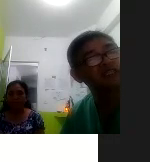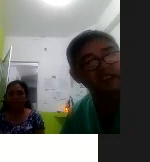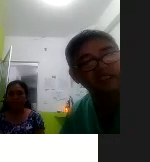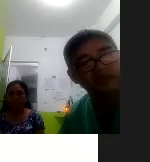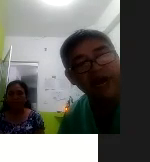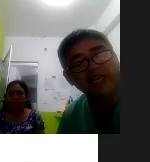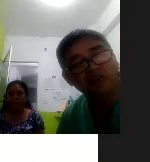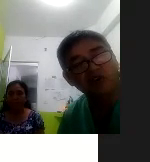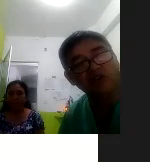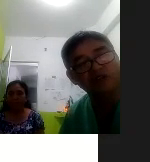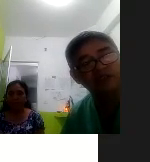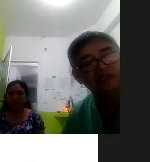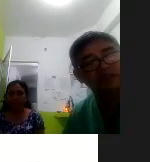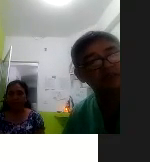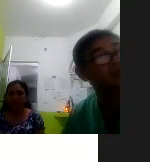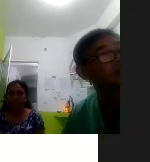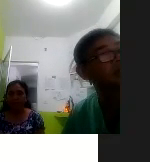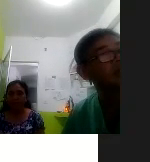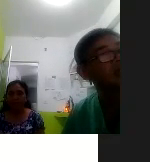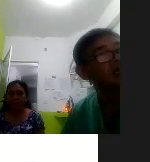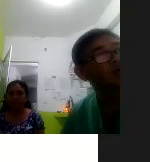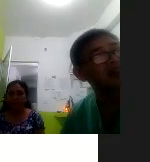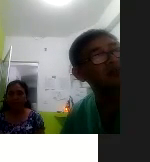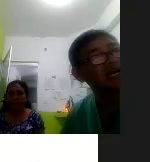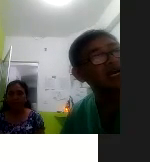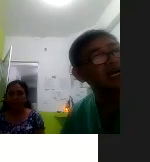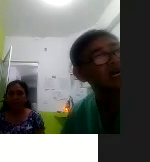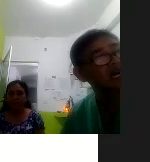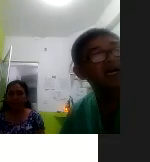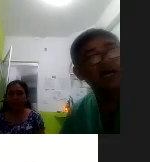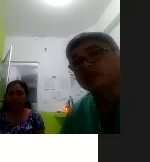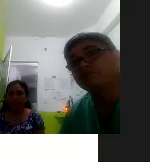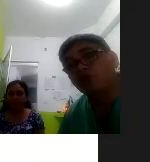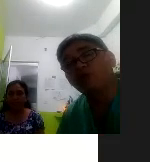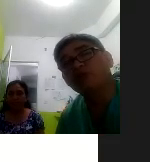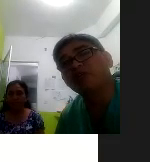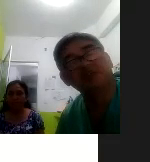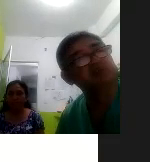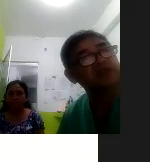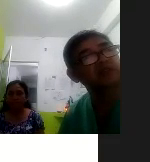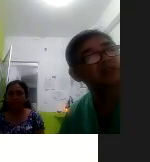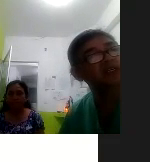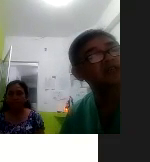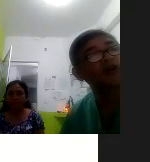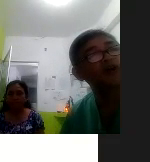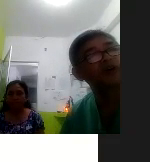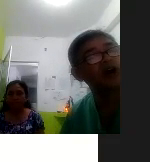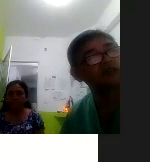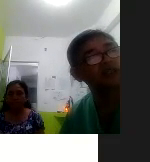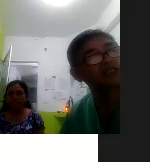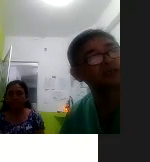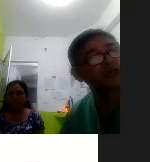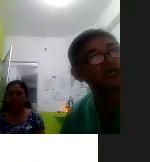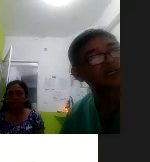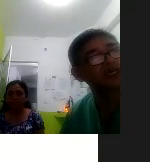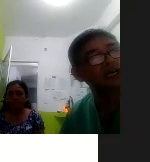of the Mayan communities in Guatemala. and probably in other